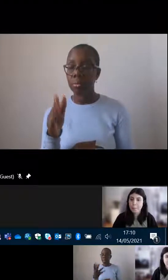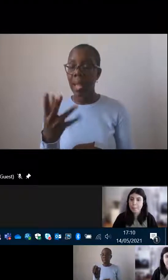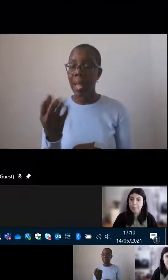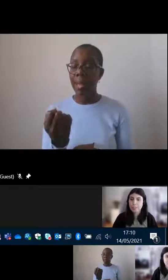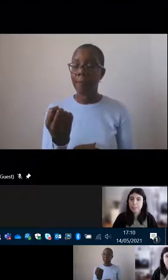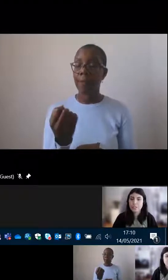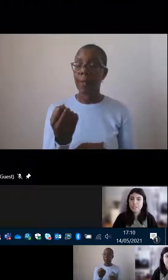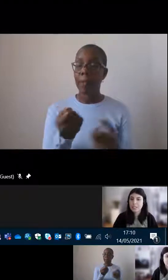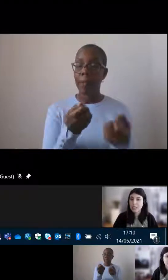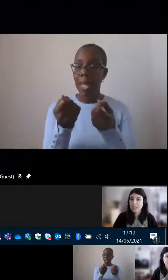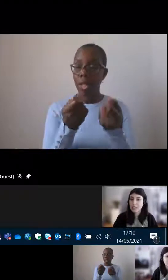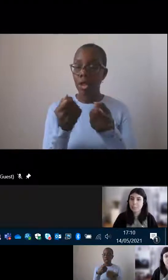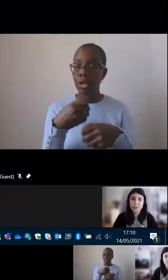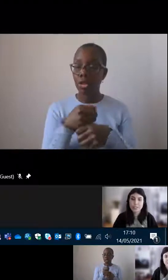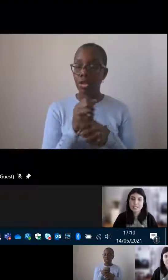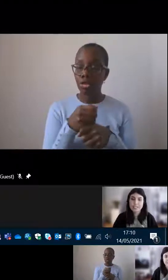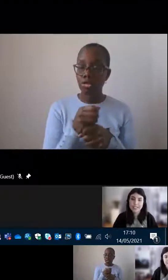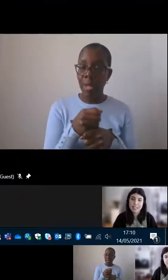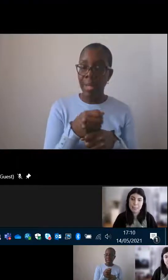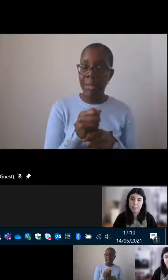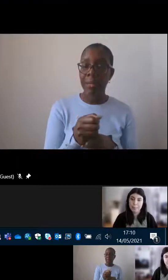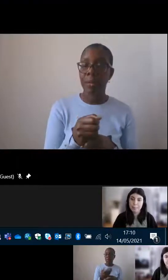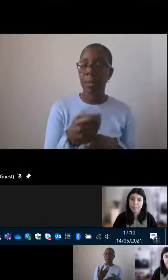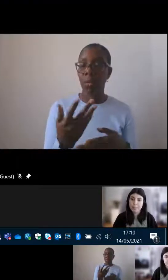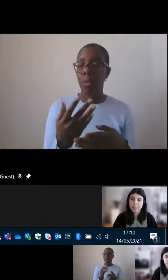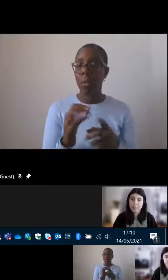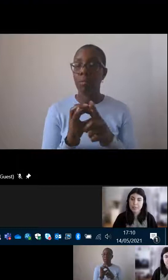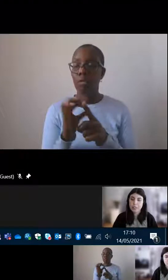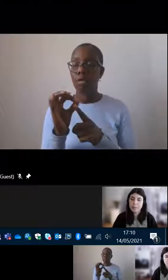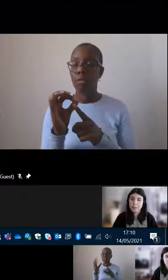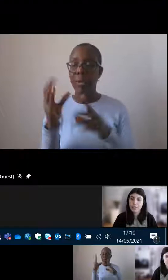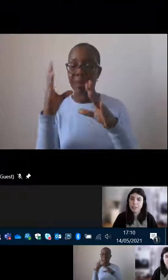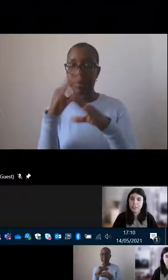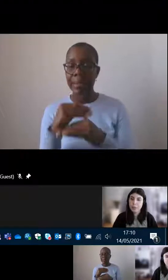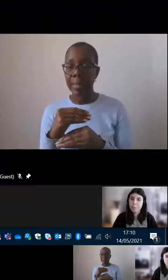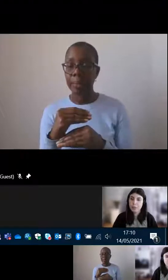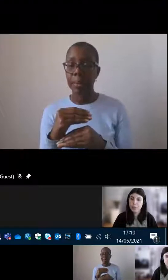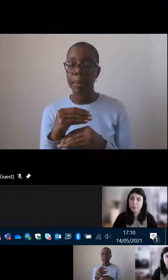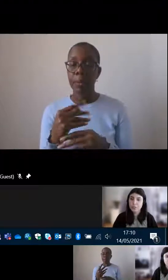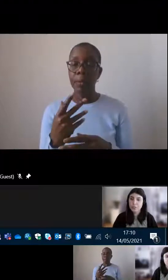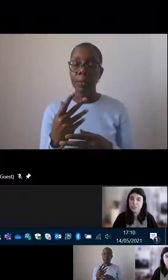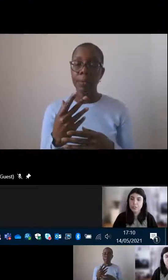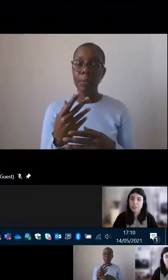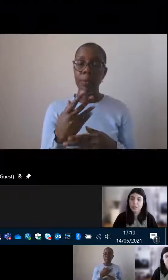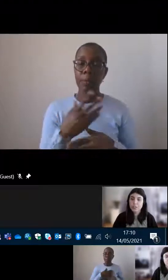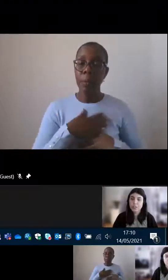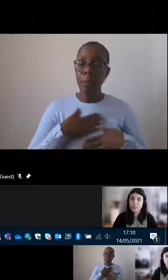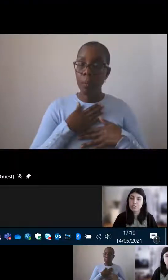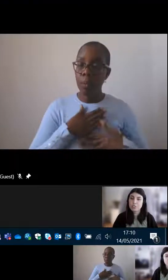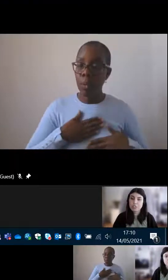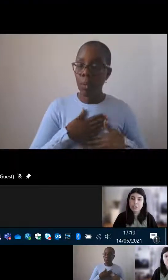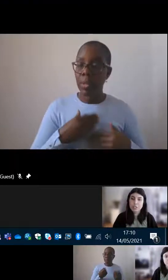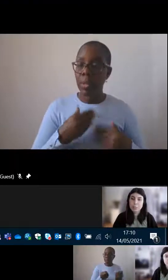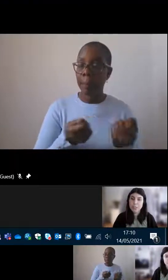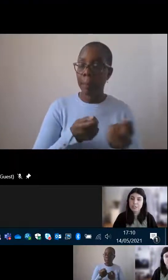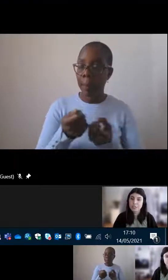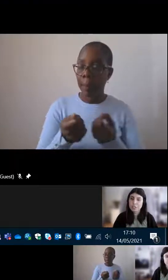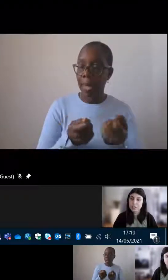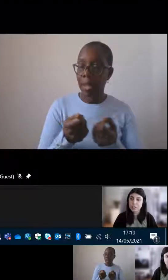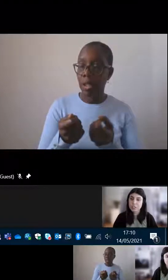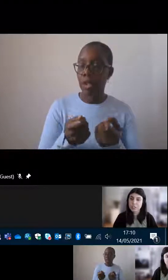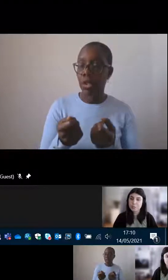irritability, understanding and improving sleep, managing low mood, introductions